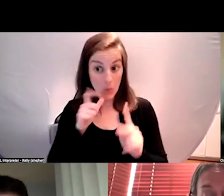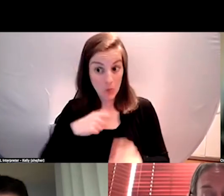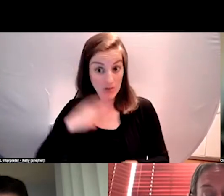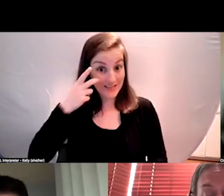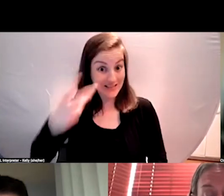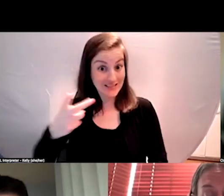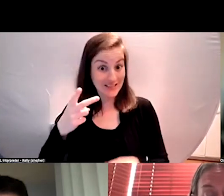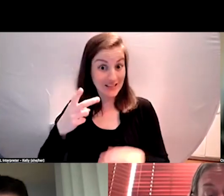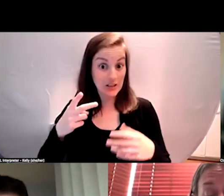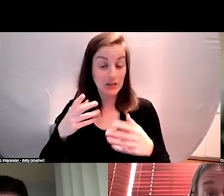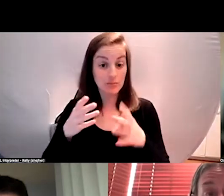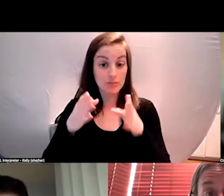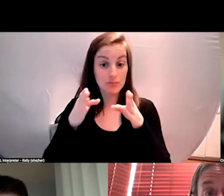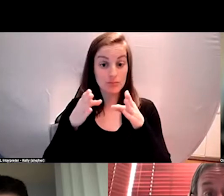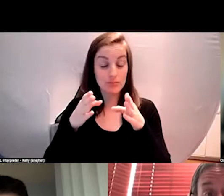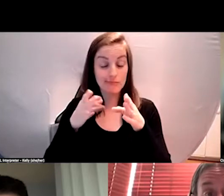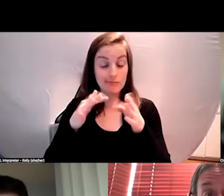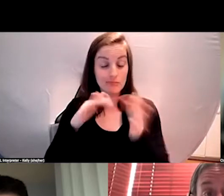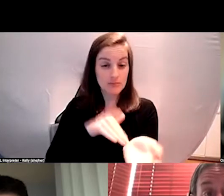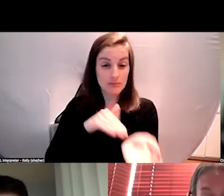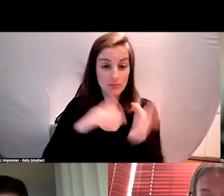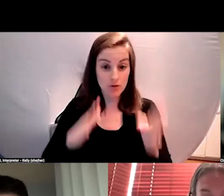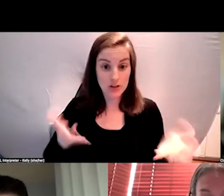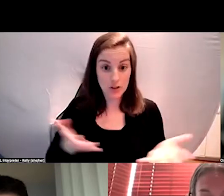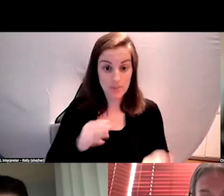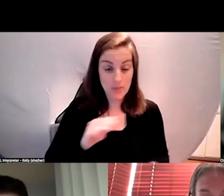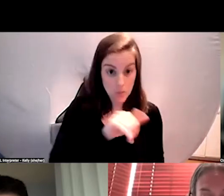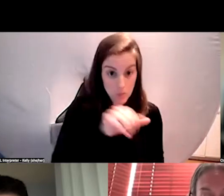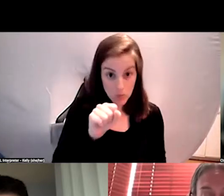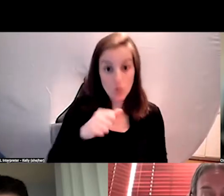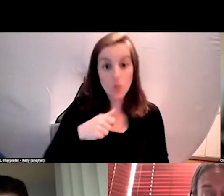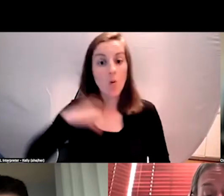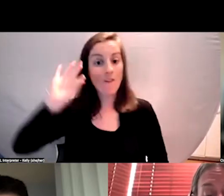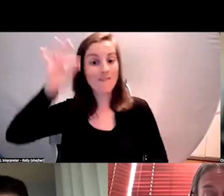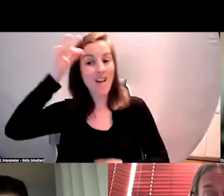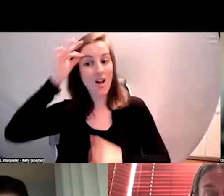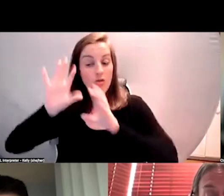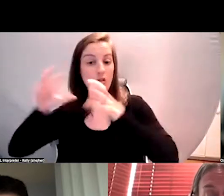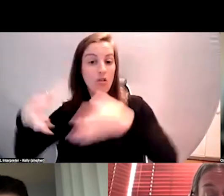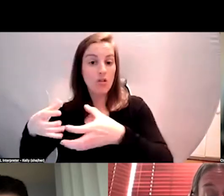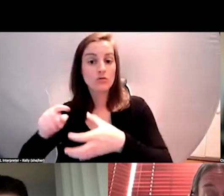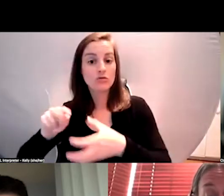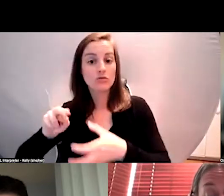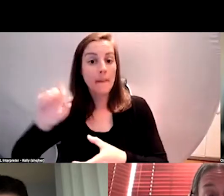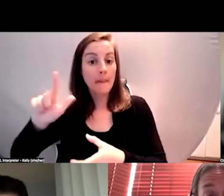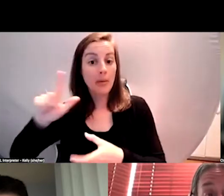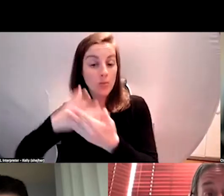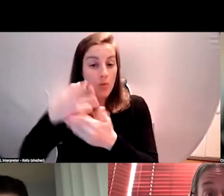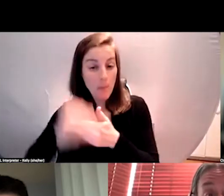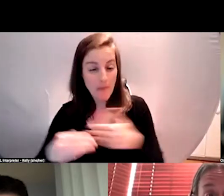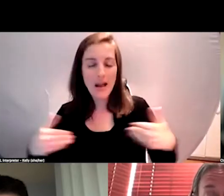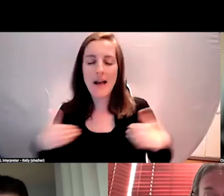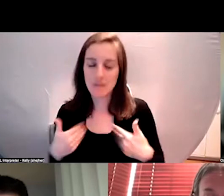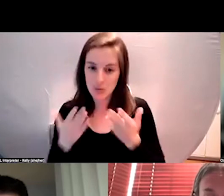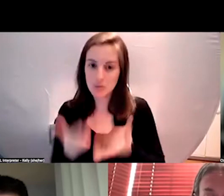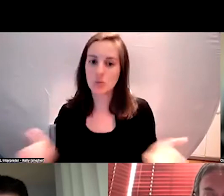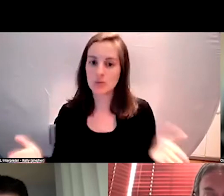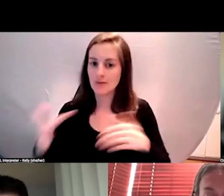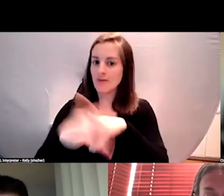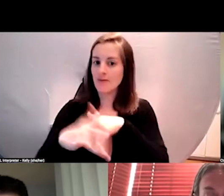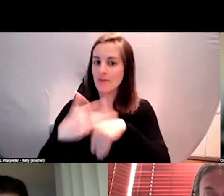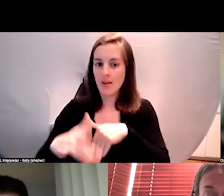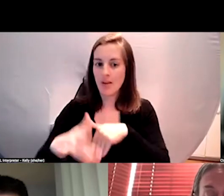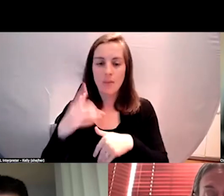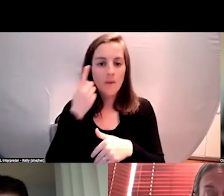a federal, tribal, or urban Indian medical program, there are resources to help you get the care you need.